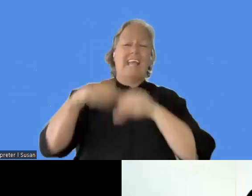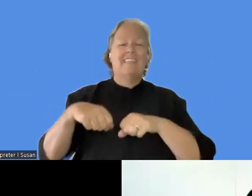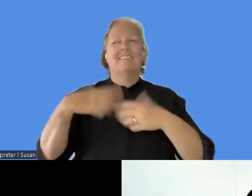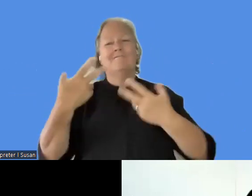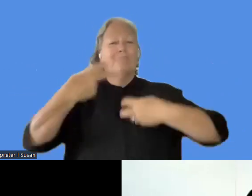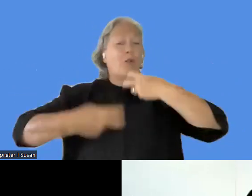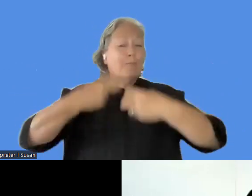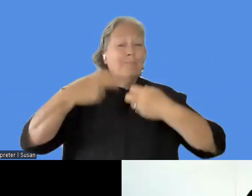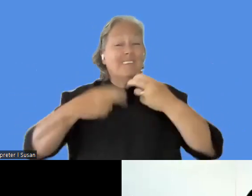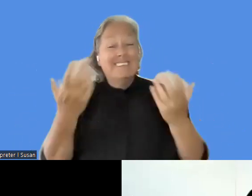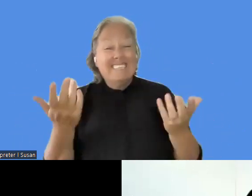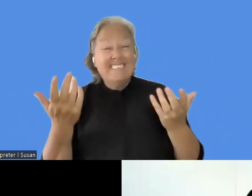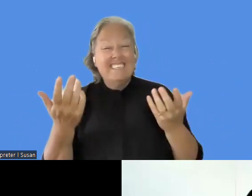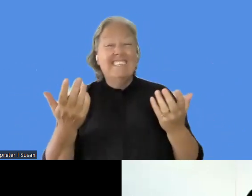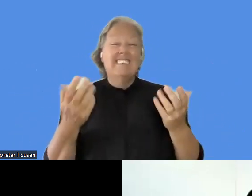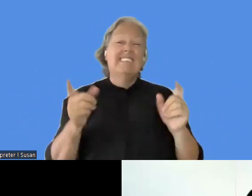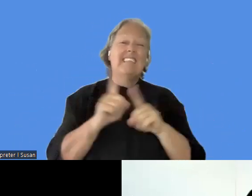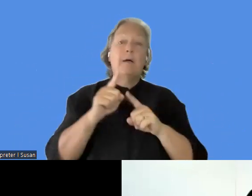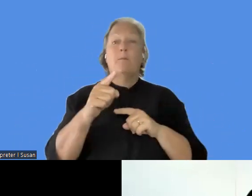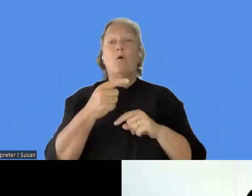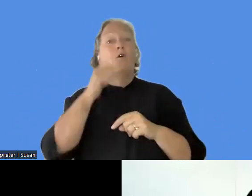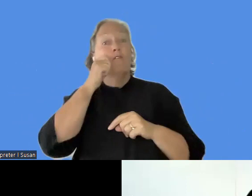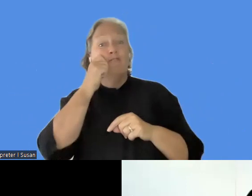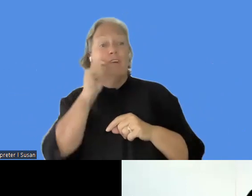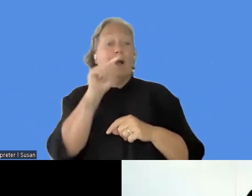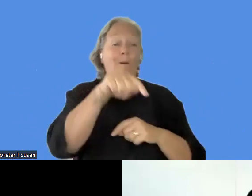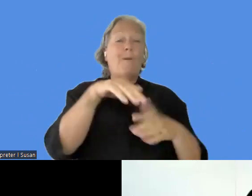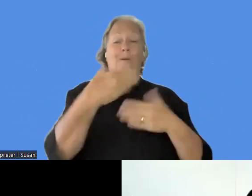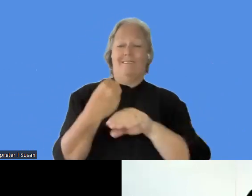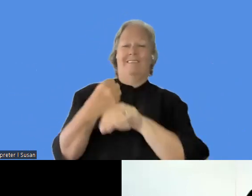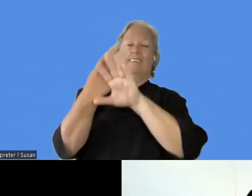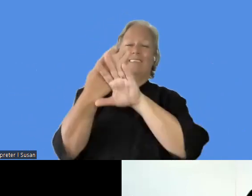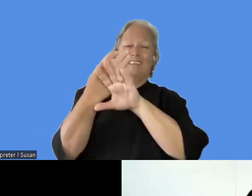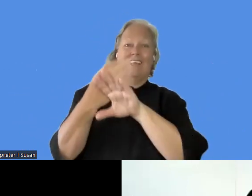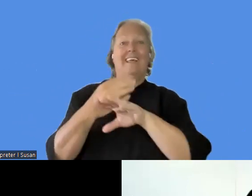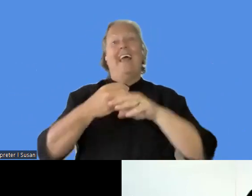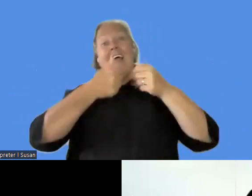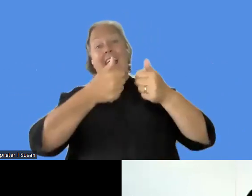Webinars or hybrid events like this allow us to have experts from around the world.